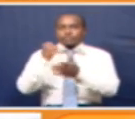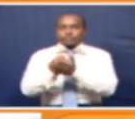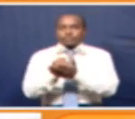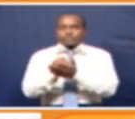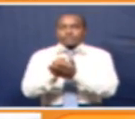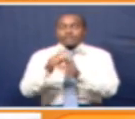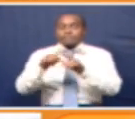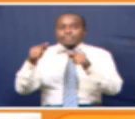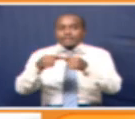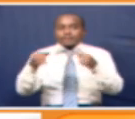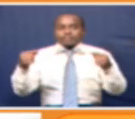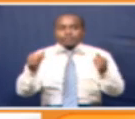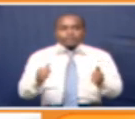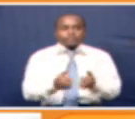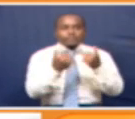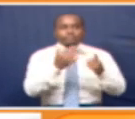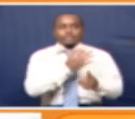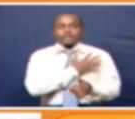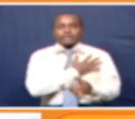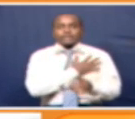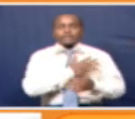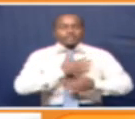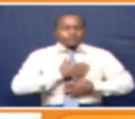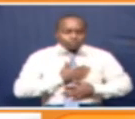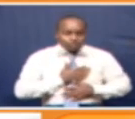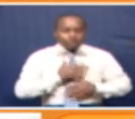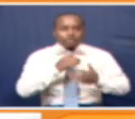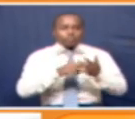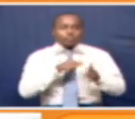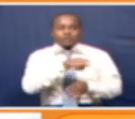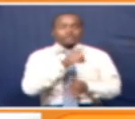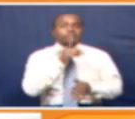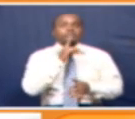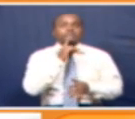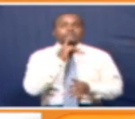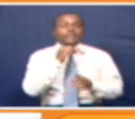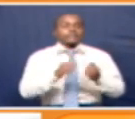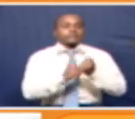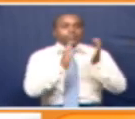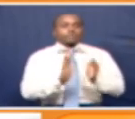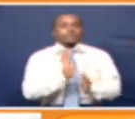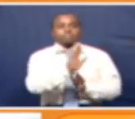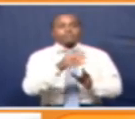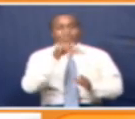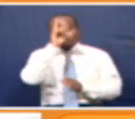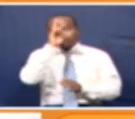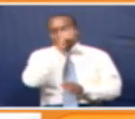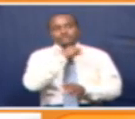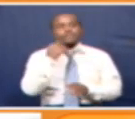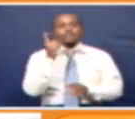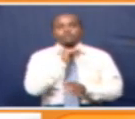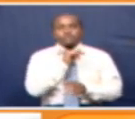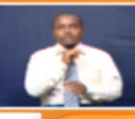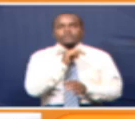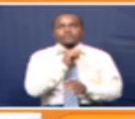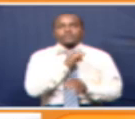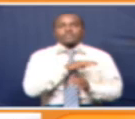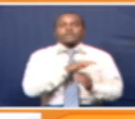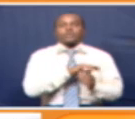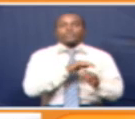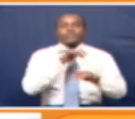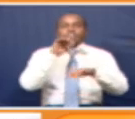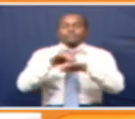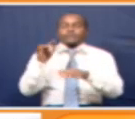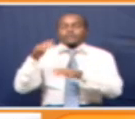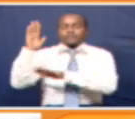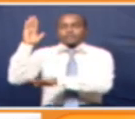rival event by NASA, ostensibly to honor those it claims are its supporters killed by the police, threatens to rain on the inauguration party